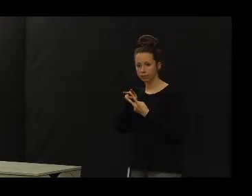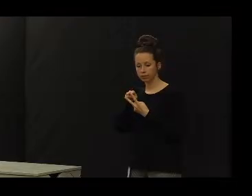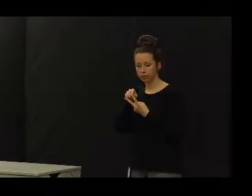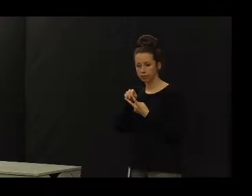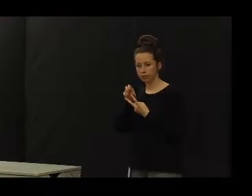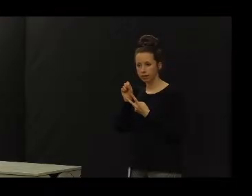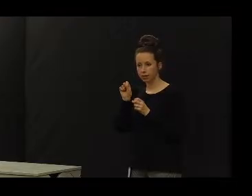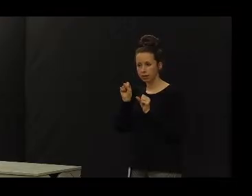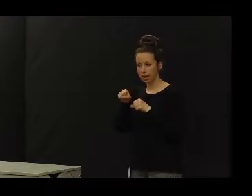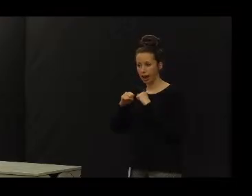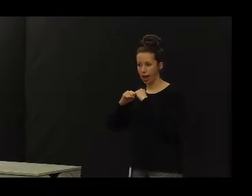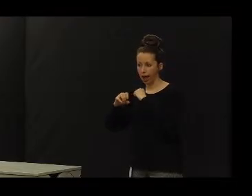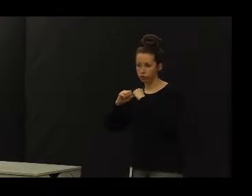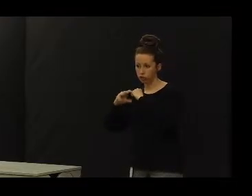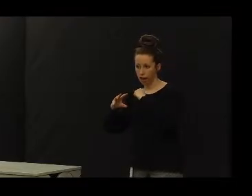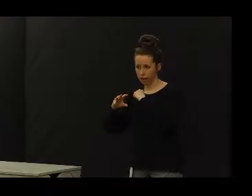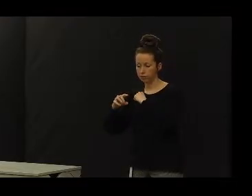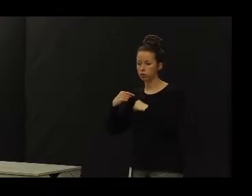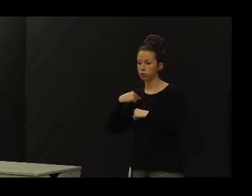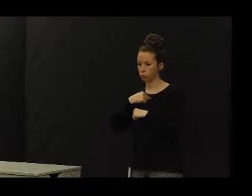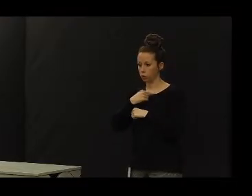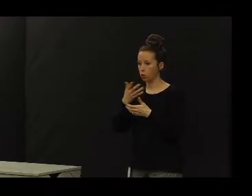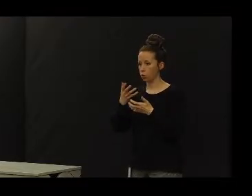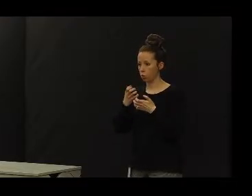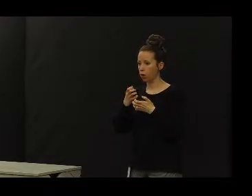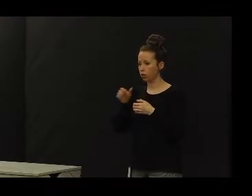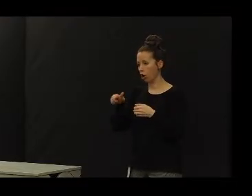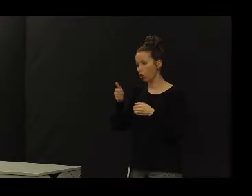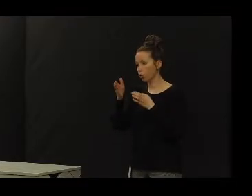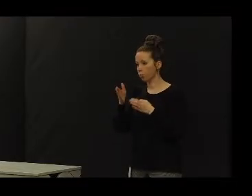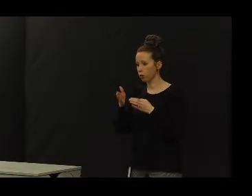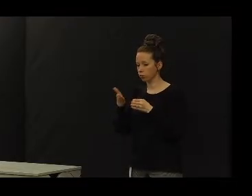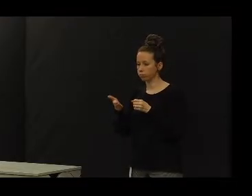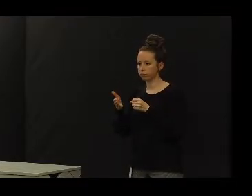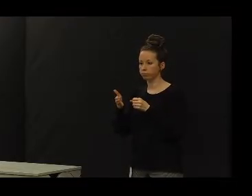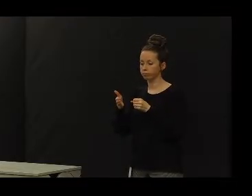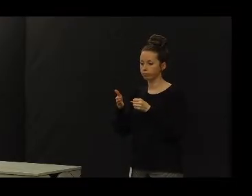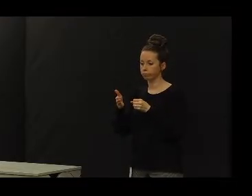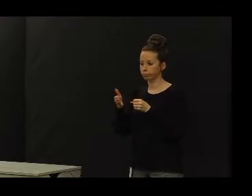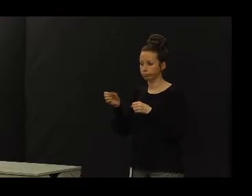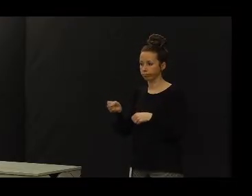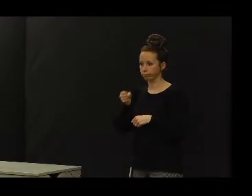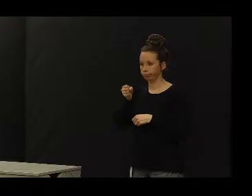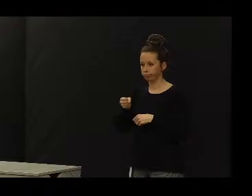to advertise so we can have someone to cover that vacant seat.